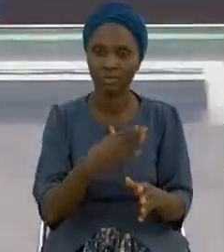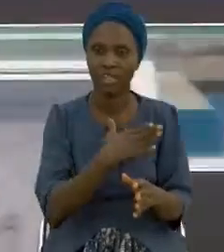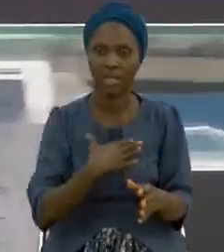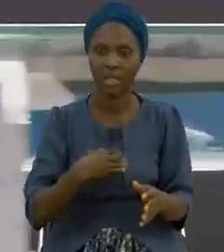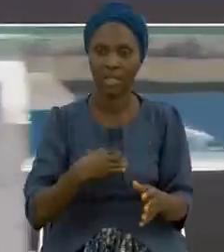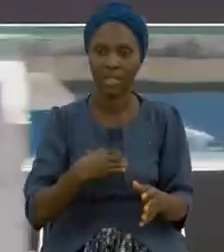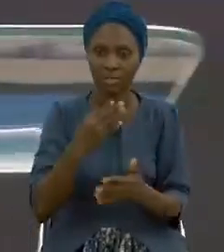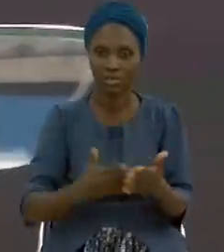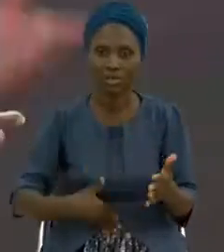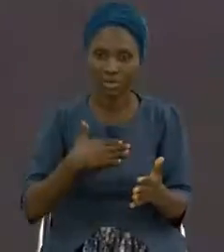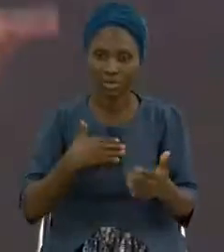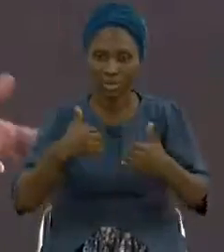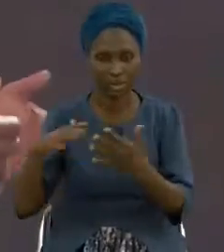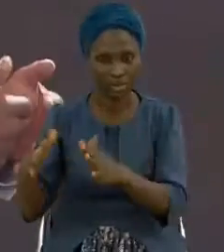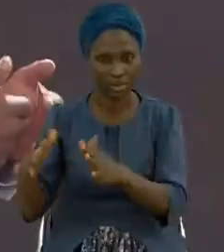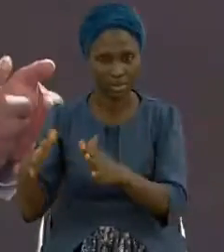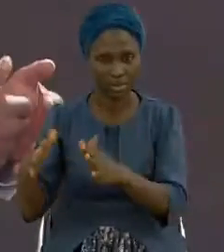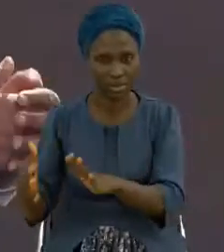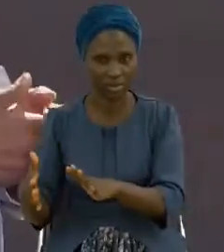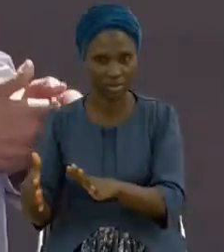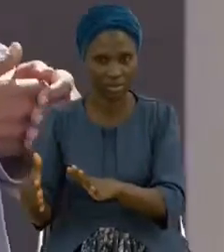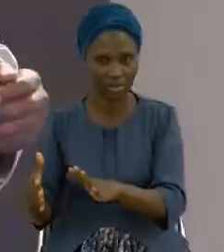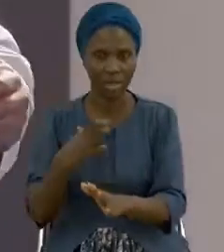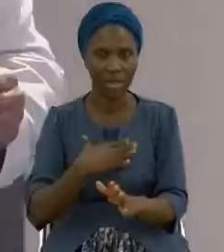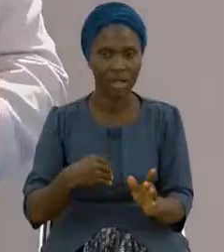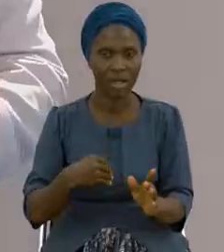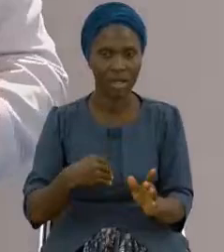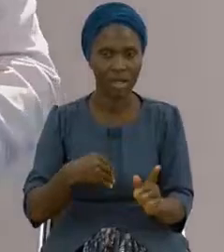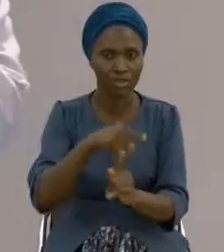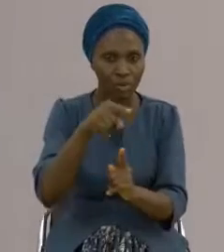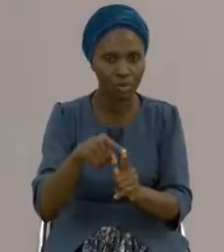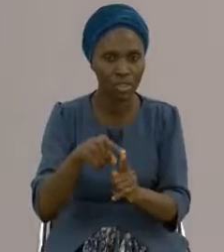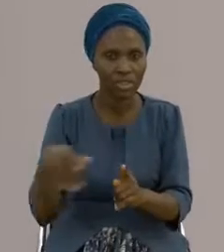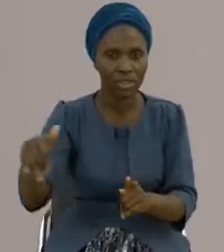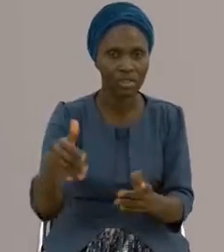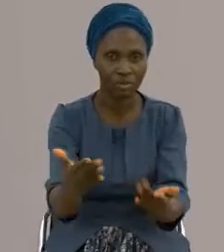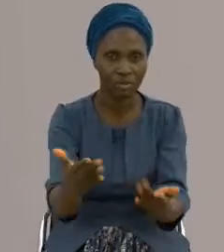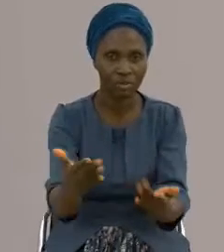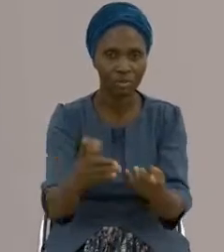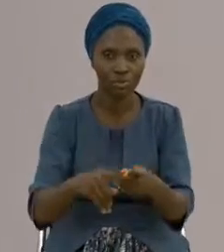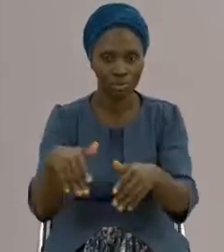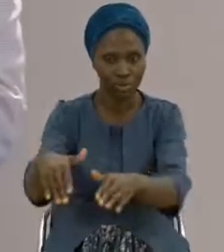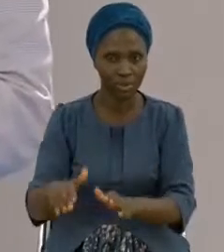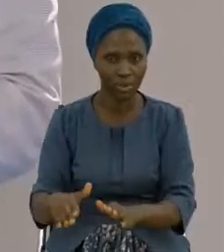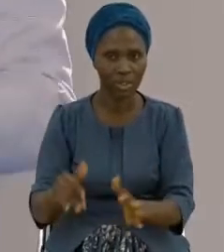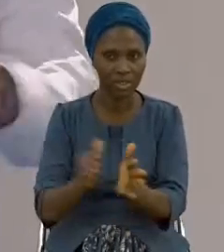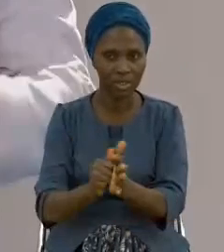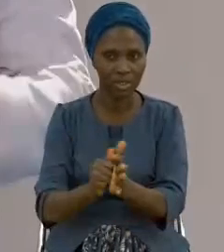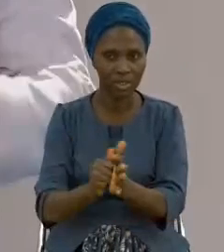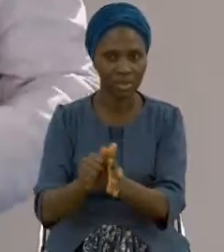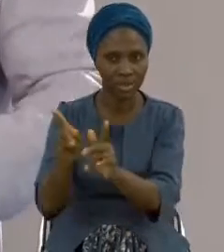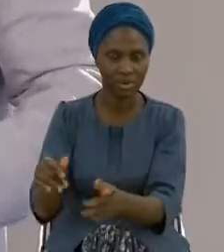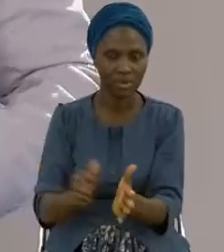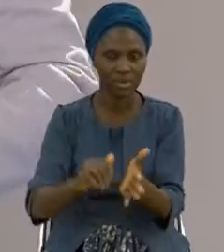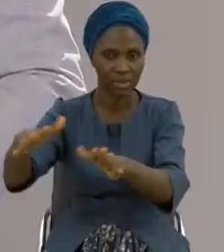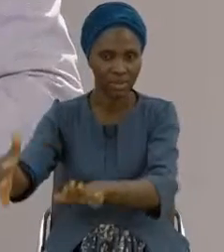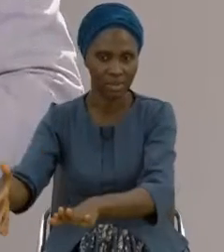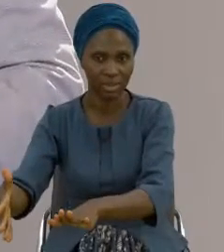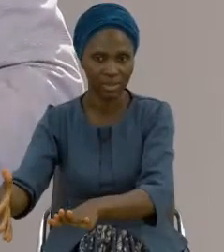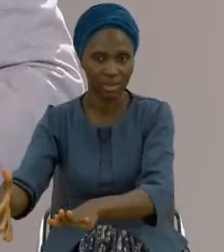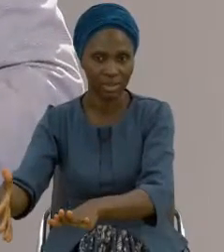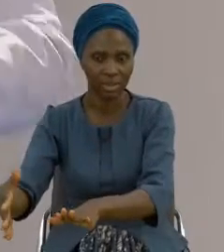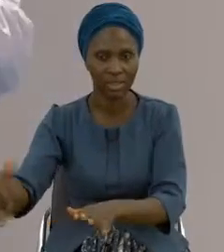when they wanted to bury that person that died, they saw a band running after